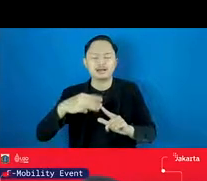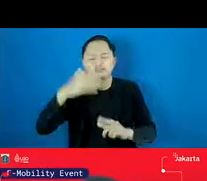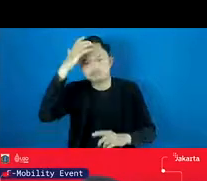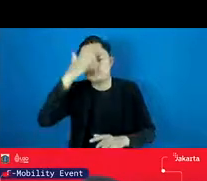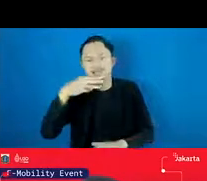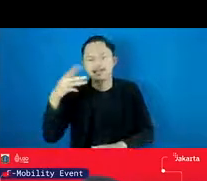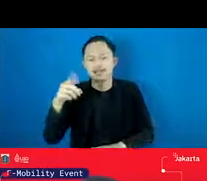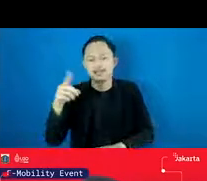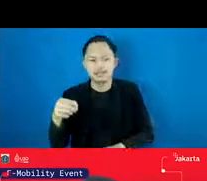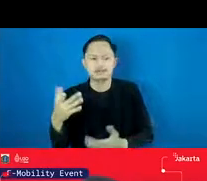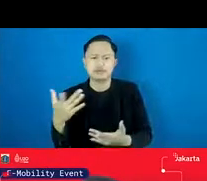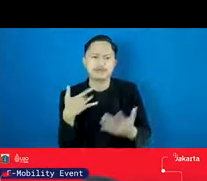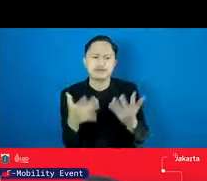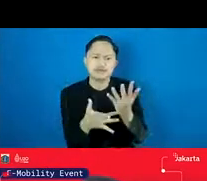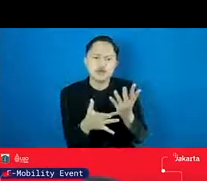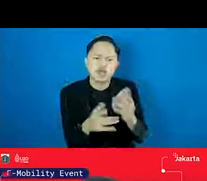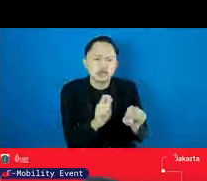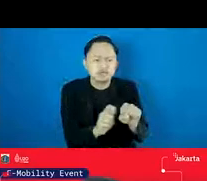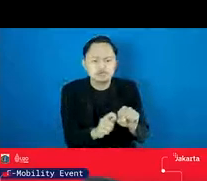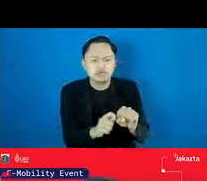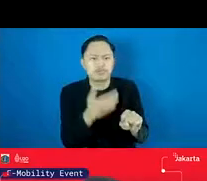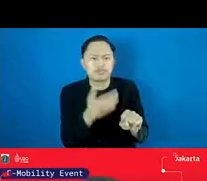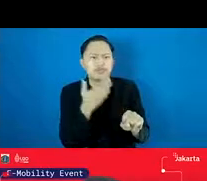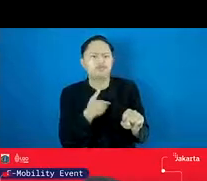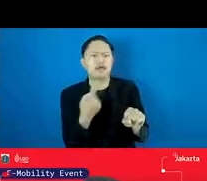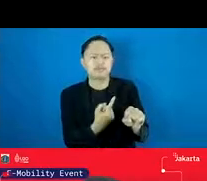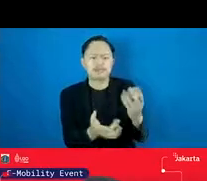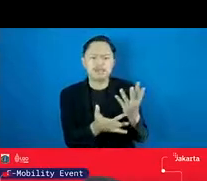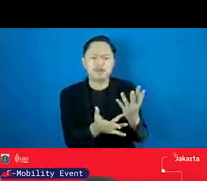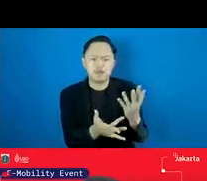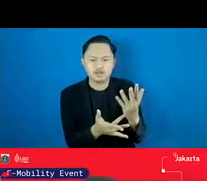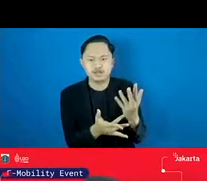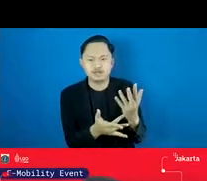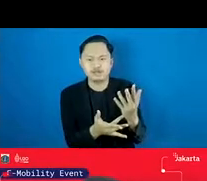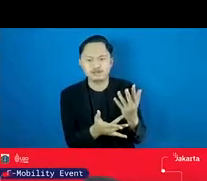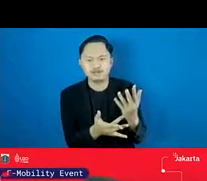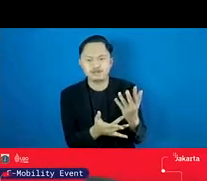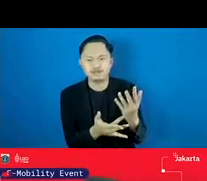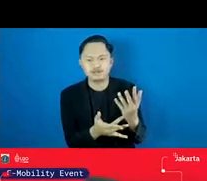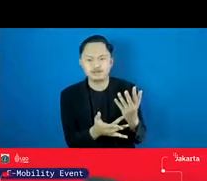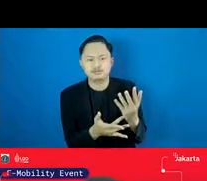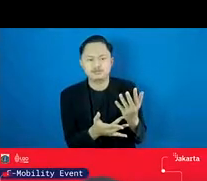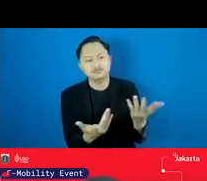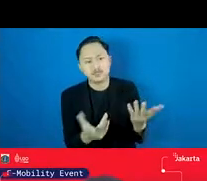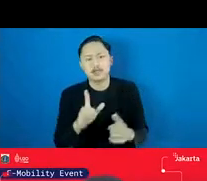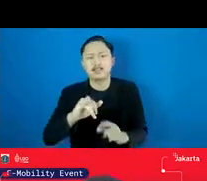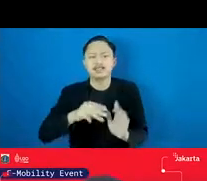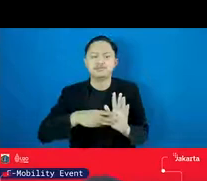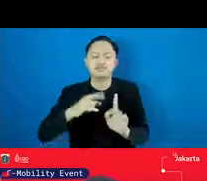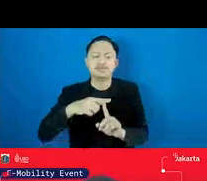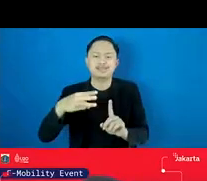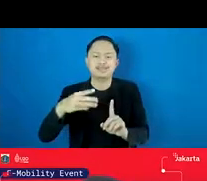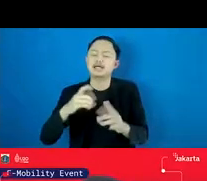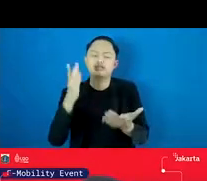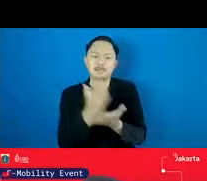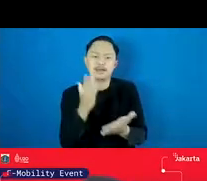Mega Engineering. We have a technology tie-up with BYD Auto Limited, the same products that you are also using